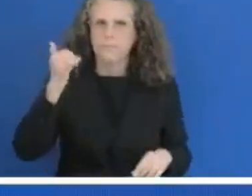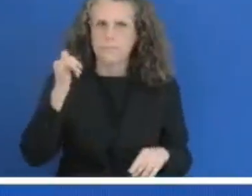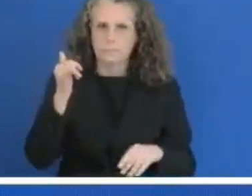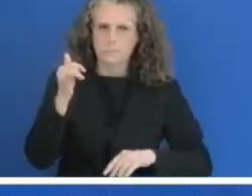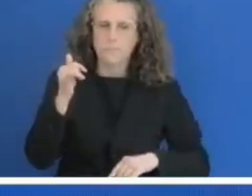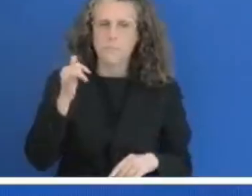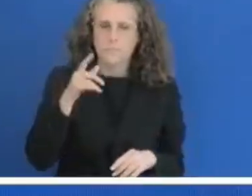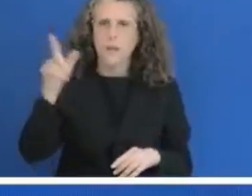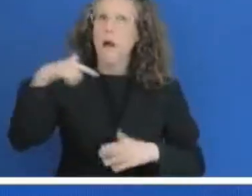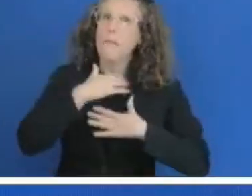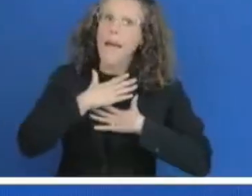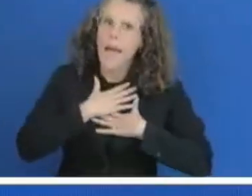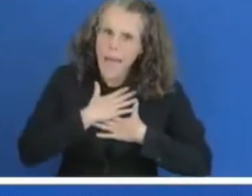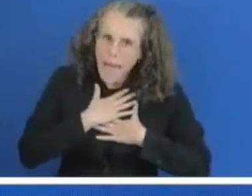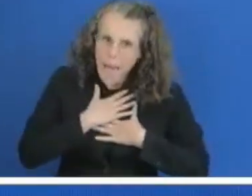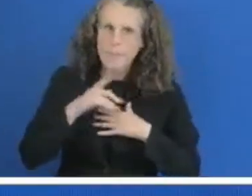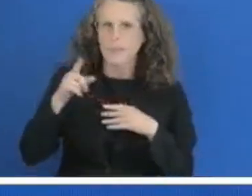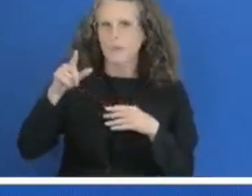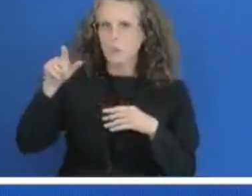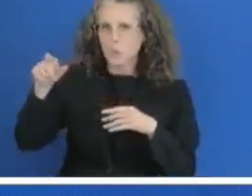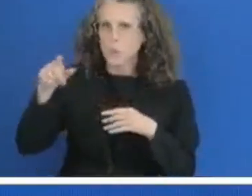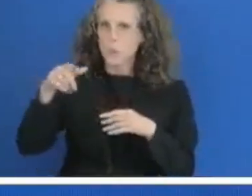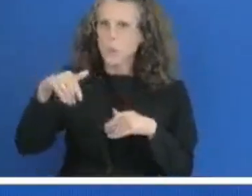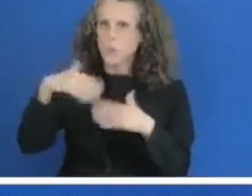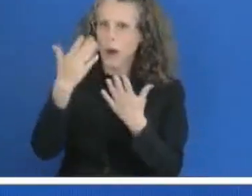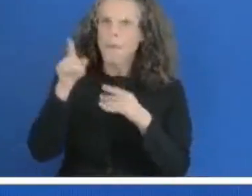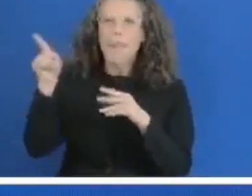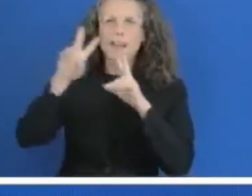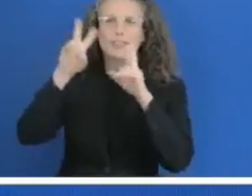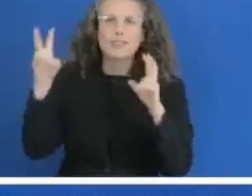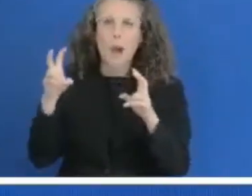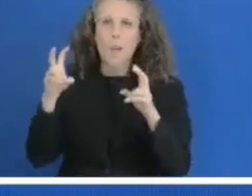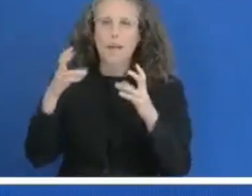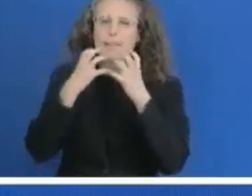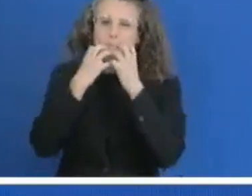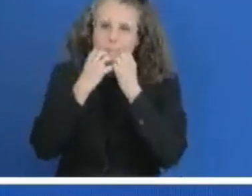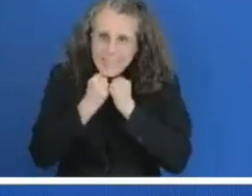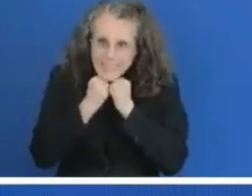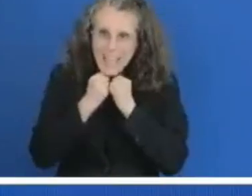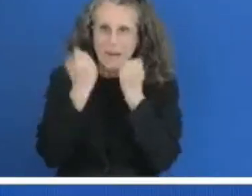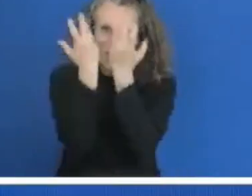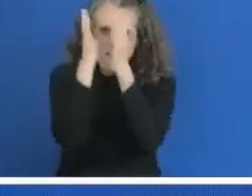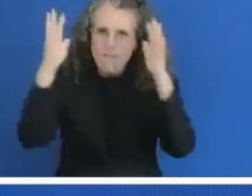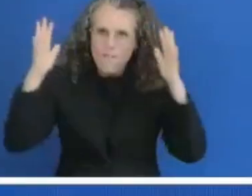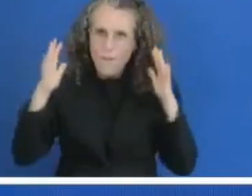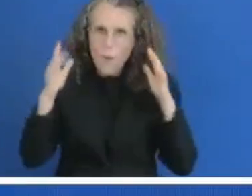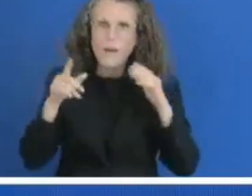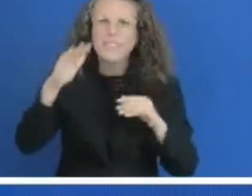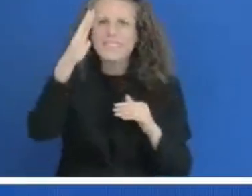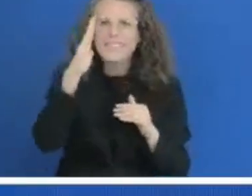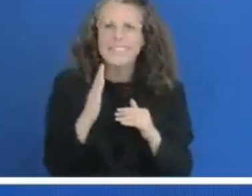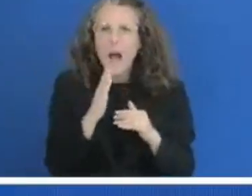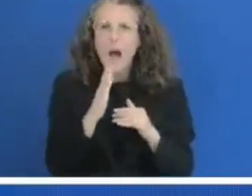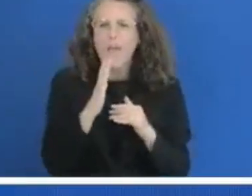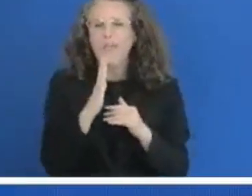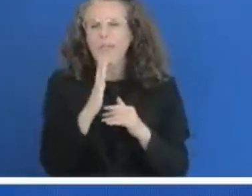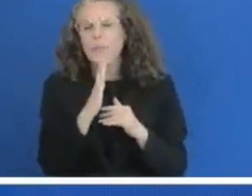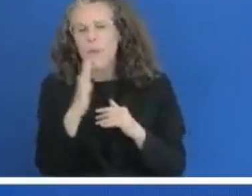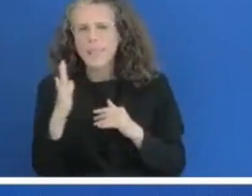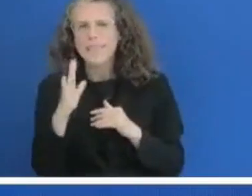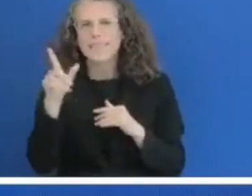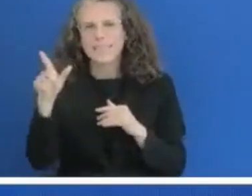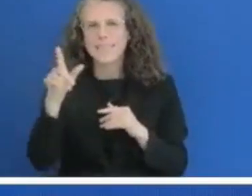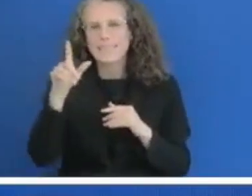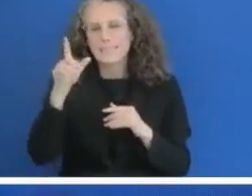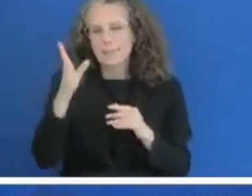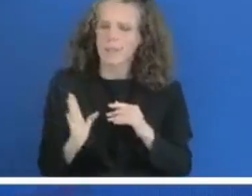brought up the topic of sacred forests, because this is a fantastic landscape in southwest India where I had a privilege to spend